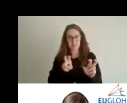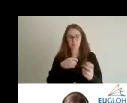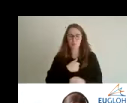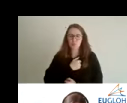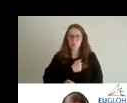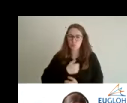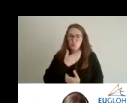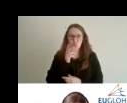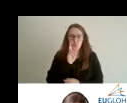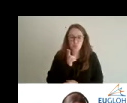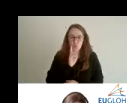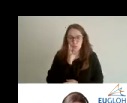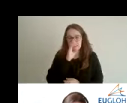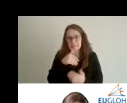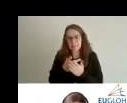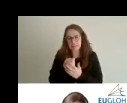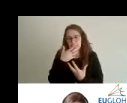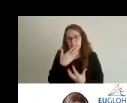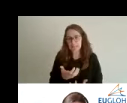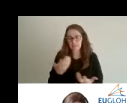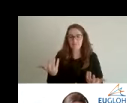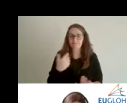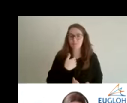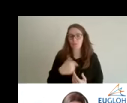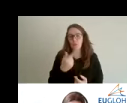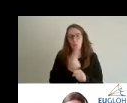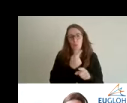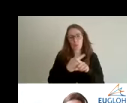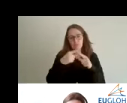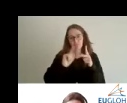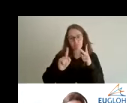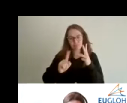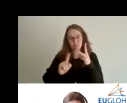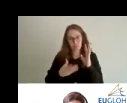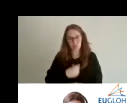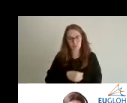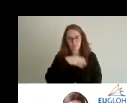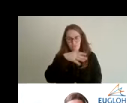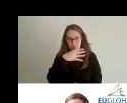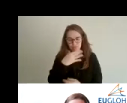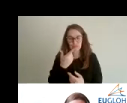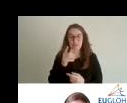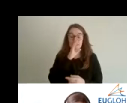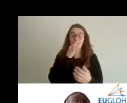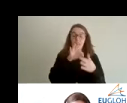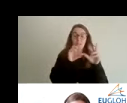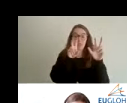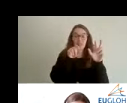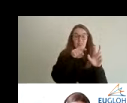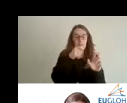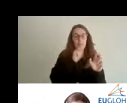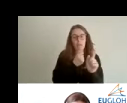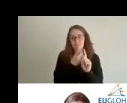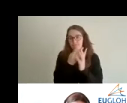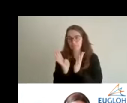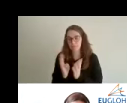going to be a bit rushed. There's a lot of different things to juggle when you want to work with this topic.